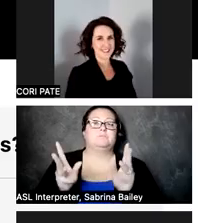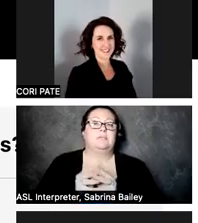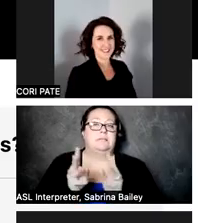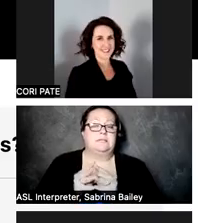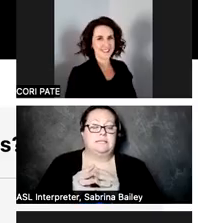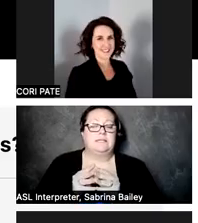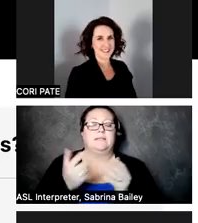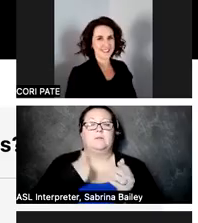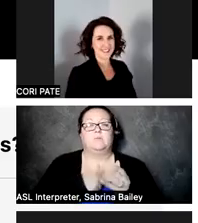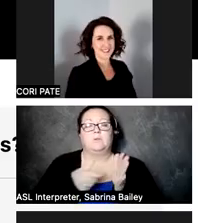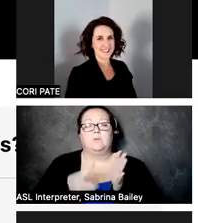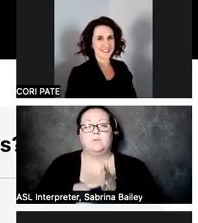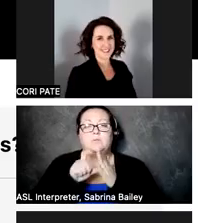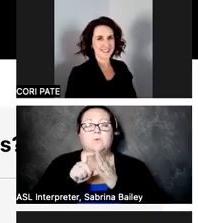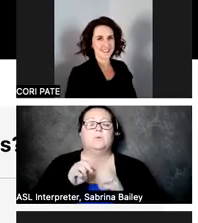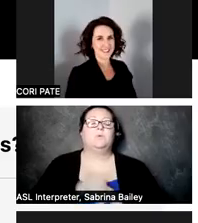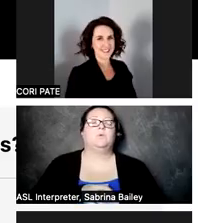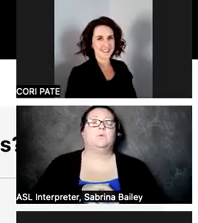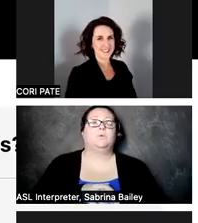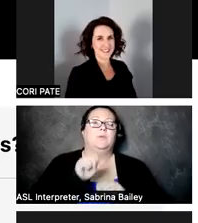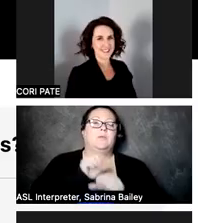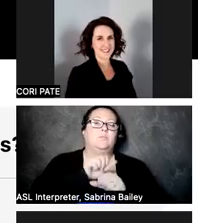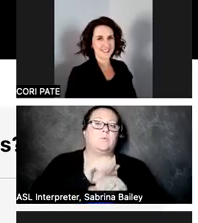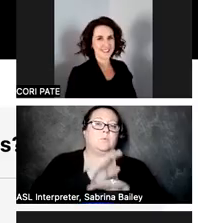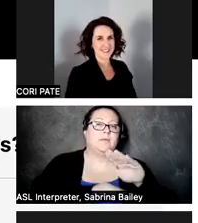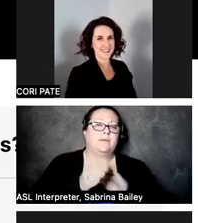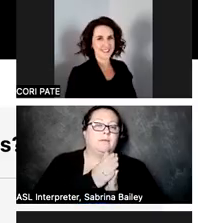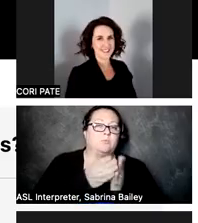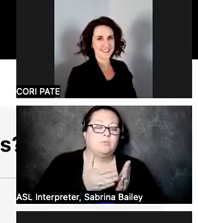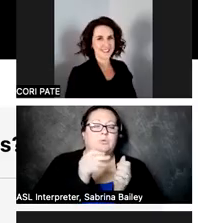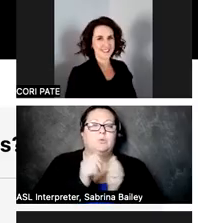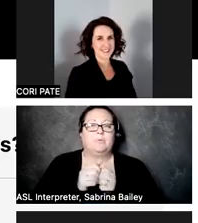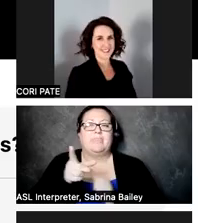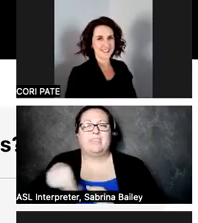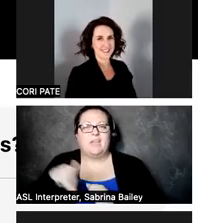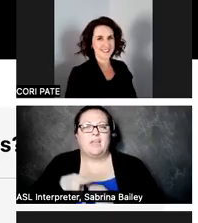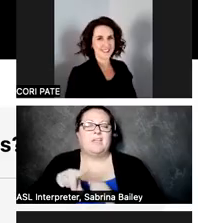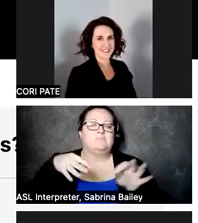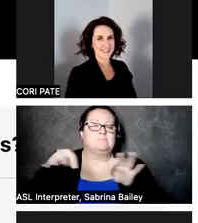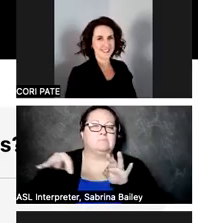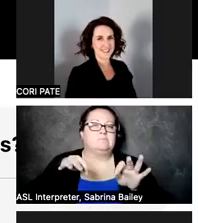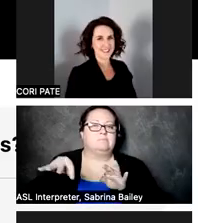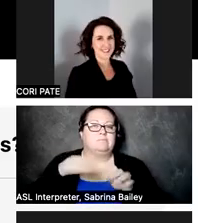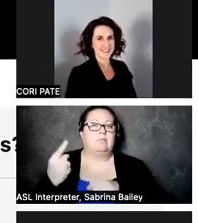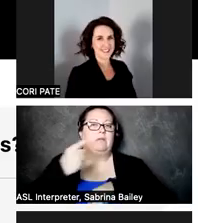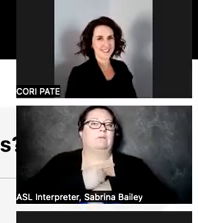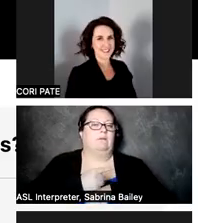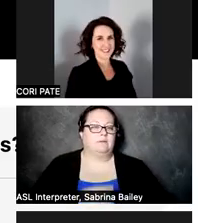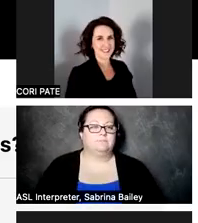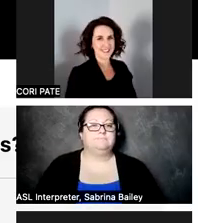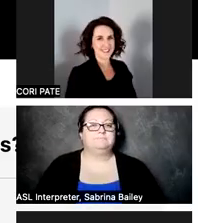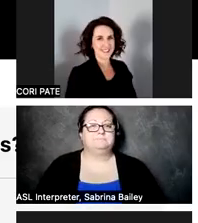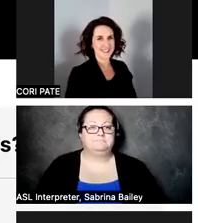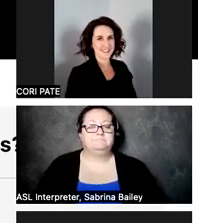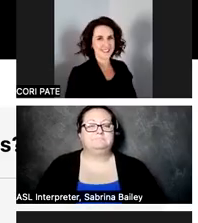So we go over our employment handbook and we talk about all of that on that day.